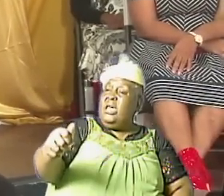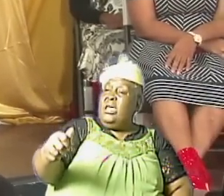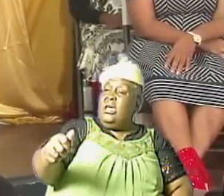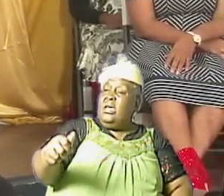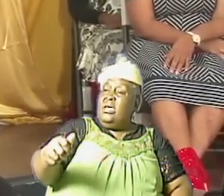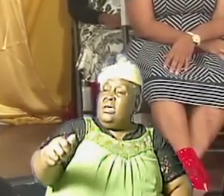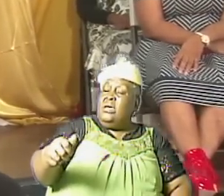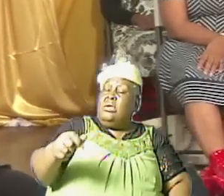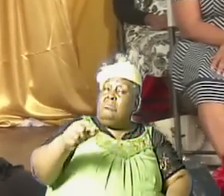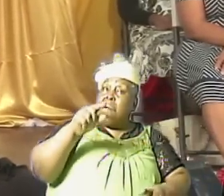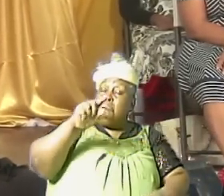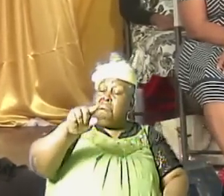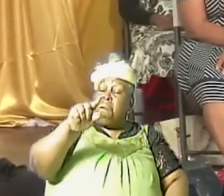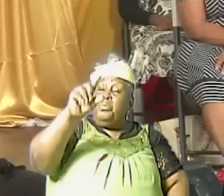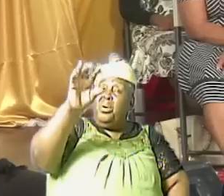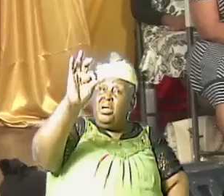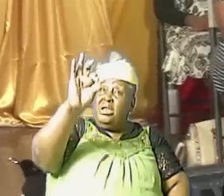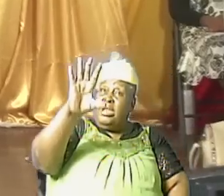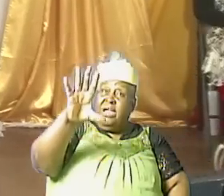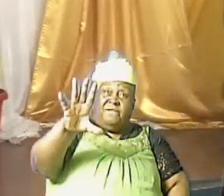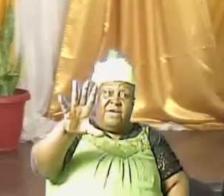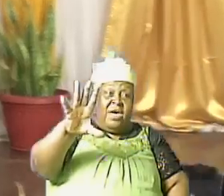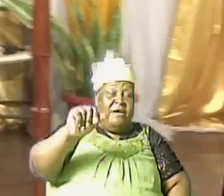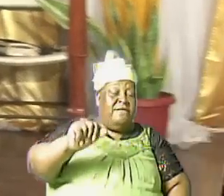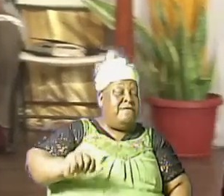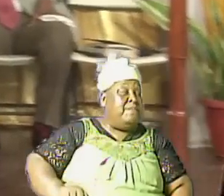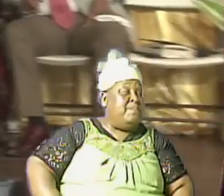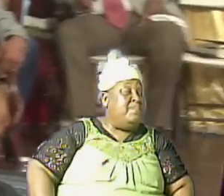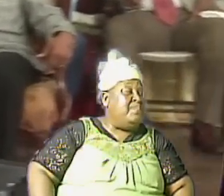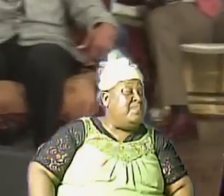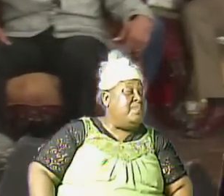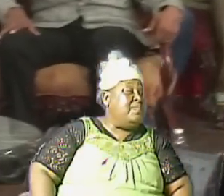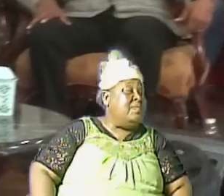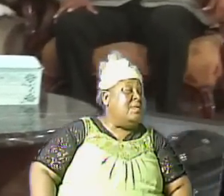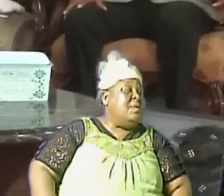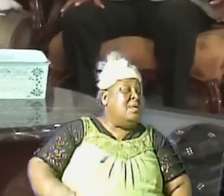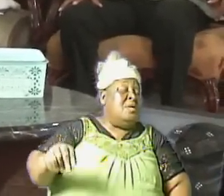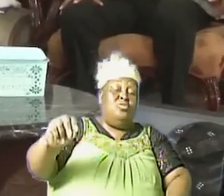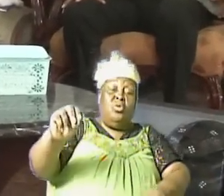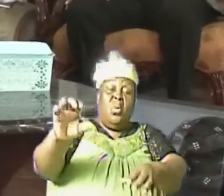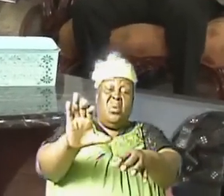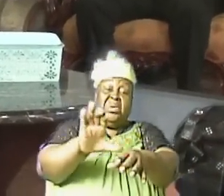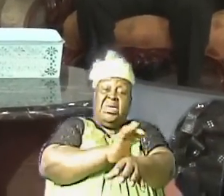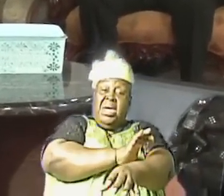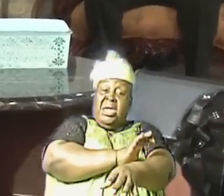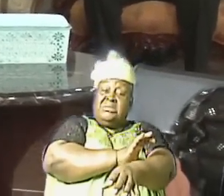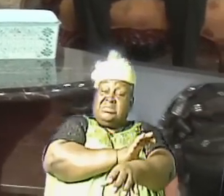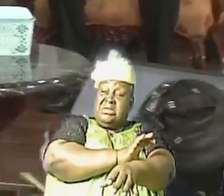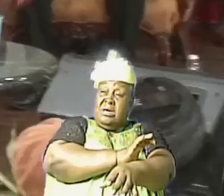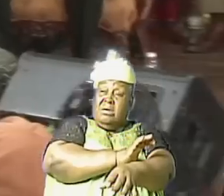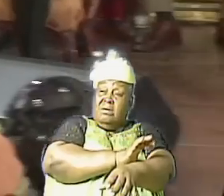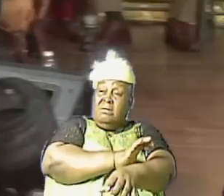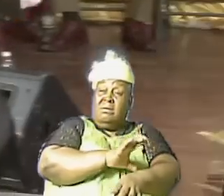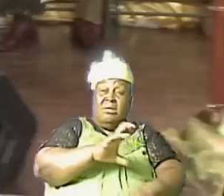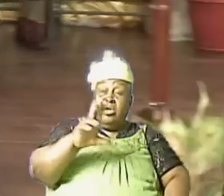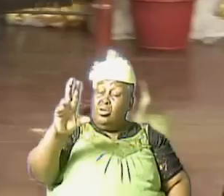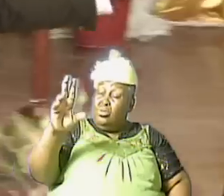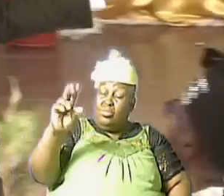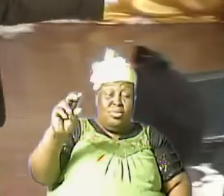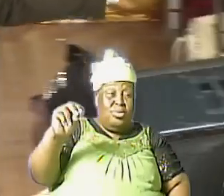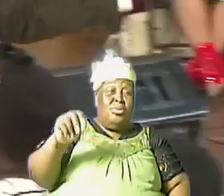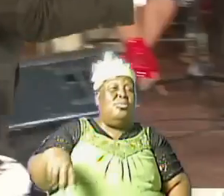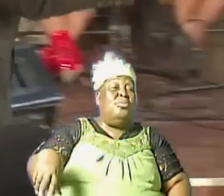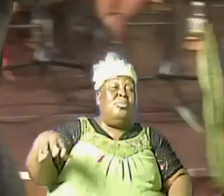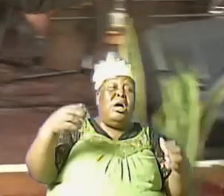at 0.95. Let oh God Almighty, no cancer. Cannot tell you. I